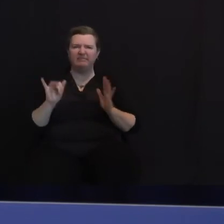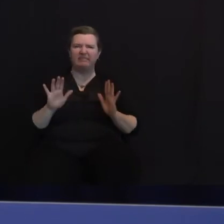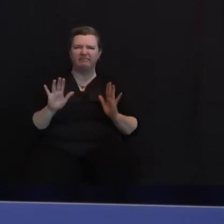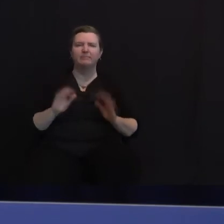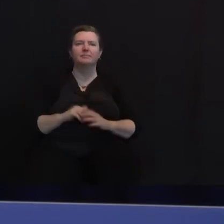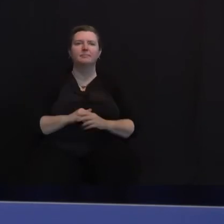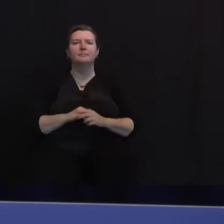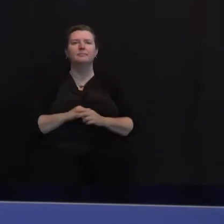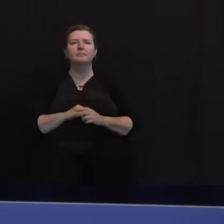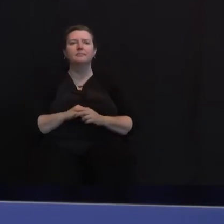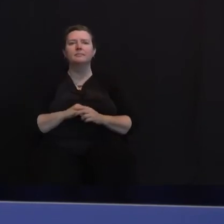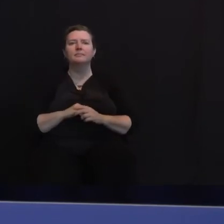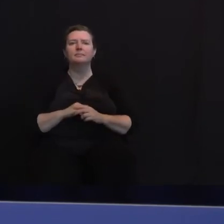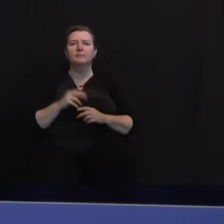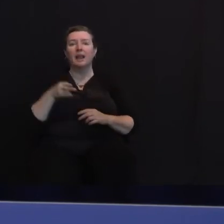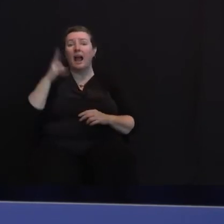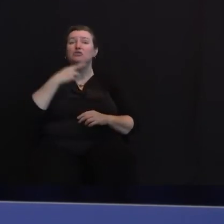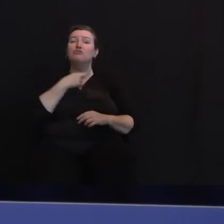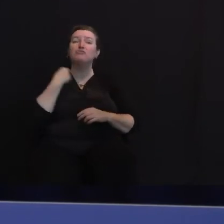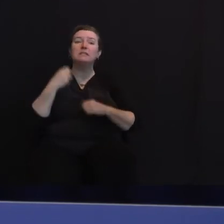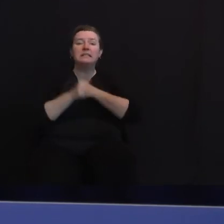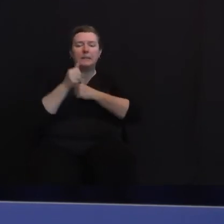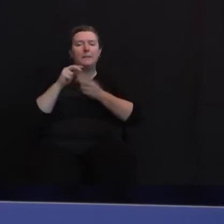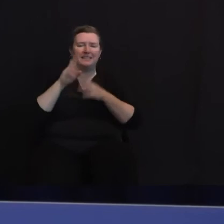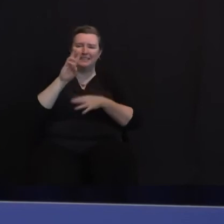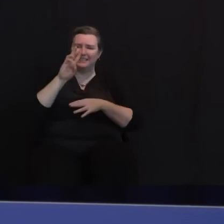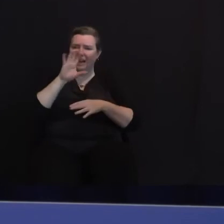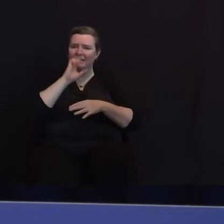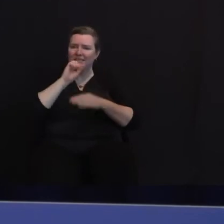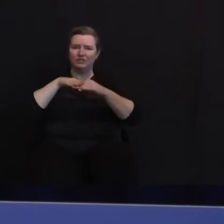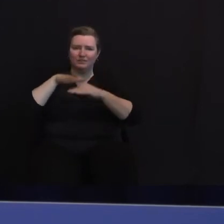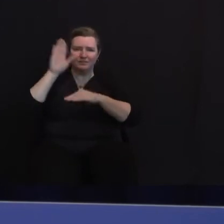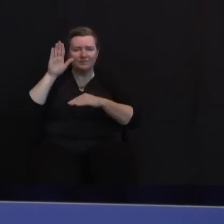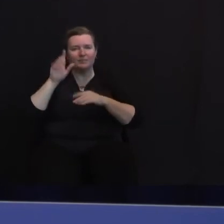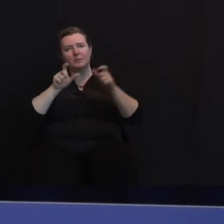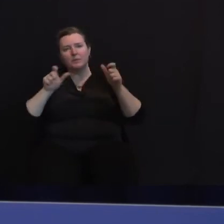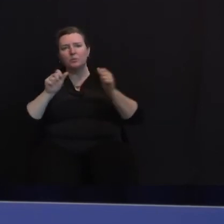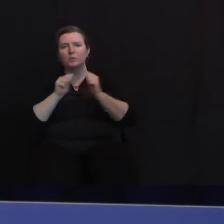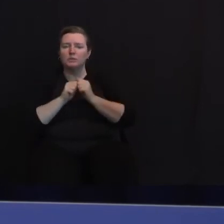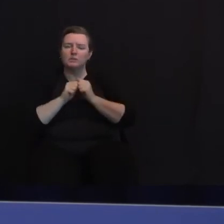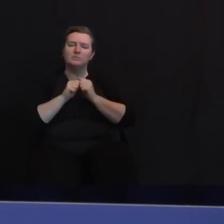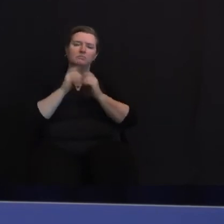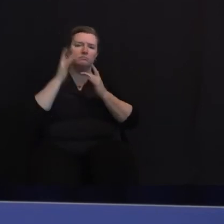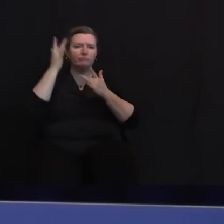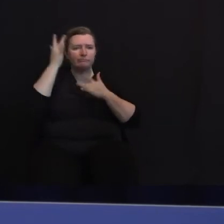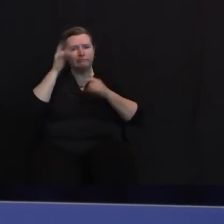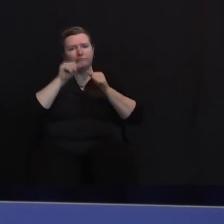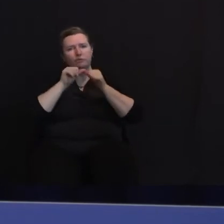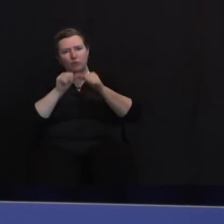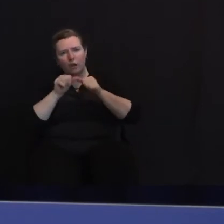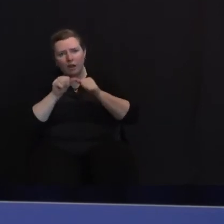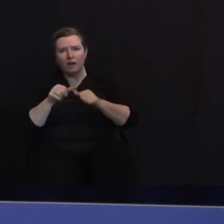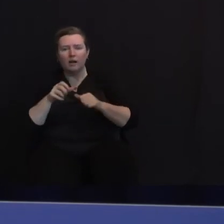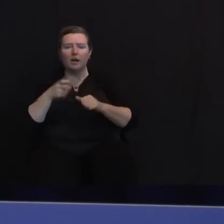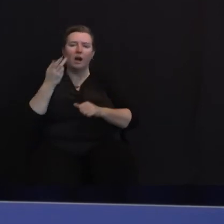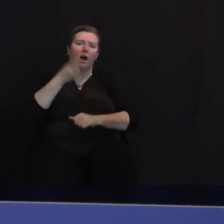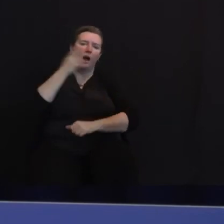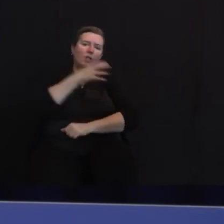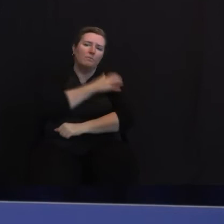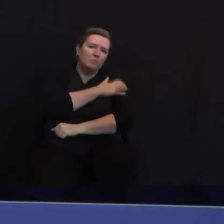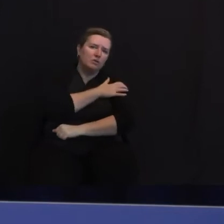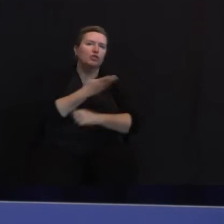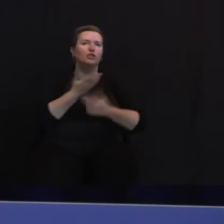over 65 years of age, or those with underlying conditions such as diabetes and hypertension. The treatment